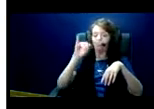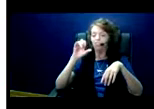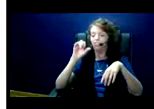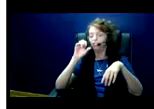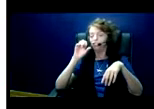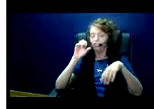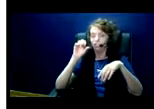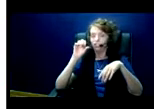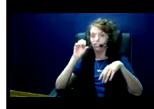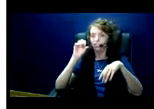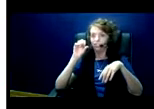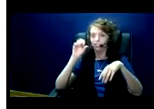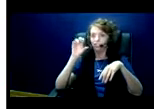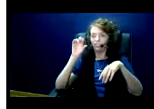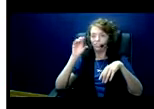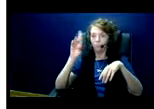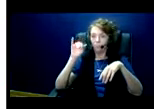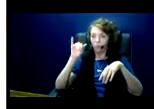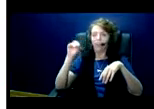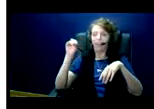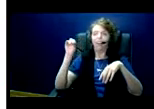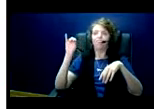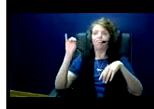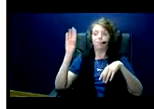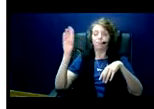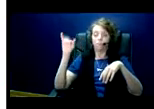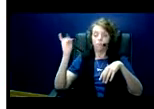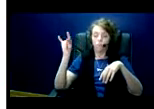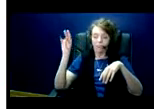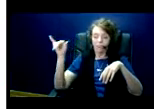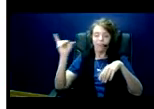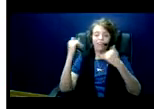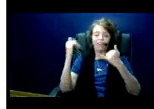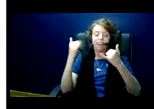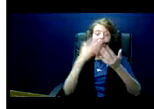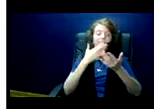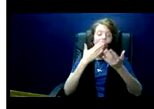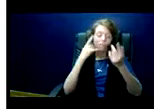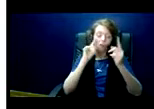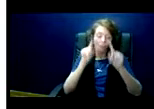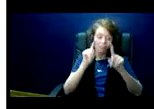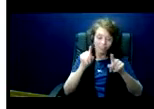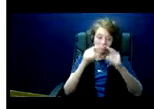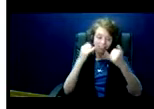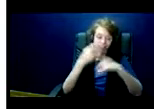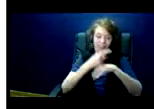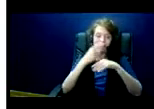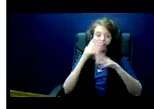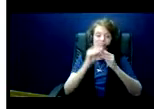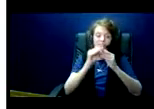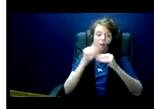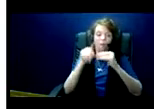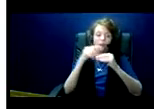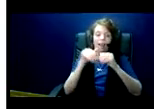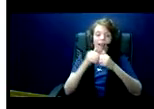all. for attending today's session. Before we end, we would love to take a minute to hear from you on how this workshop